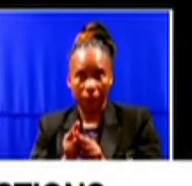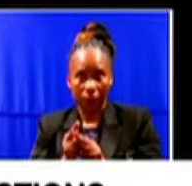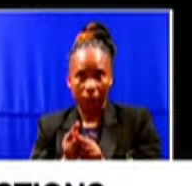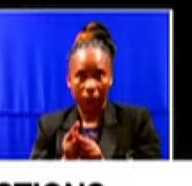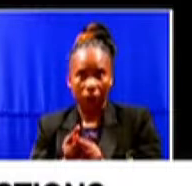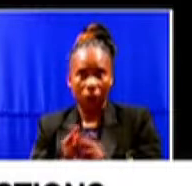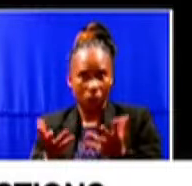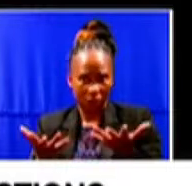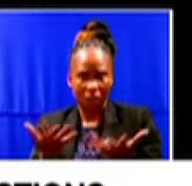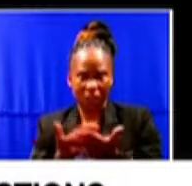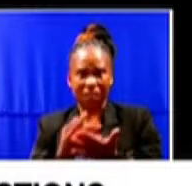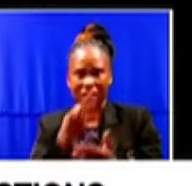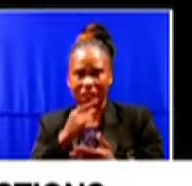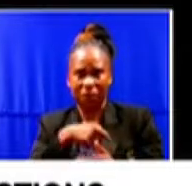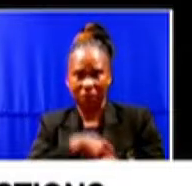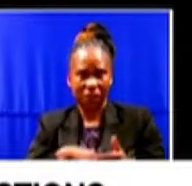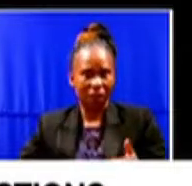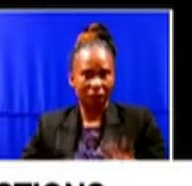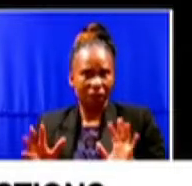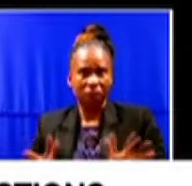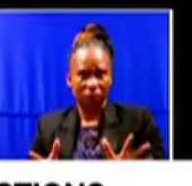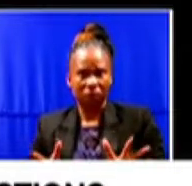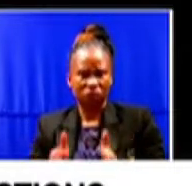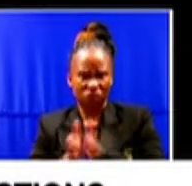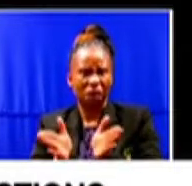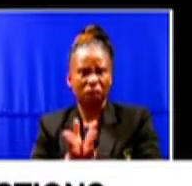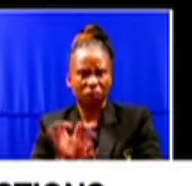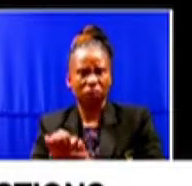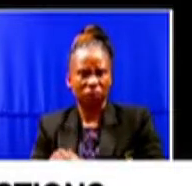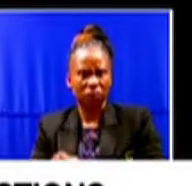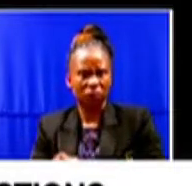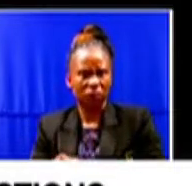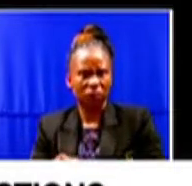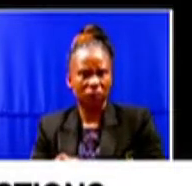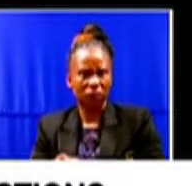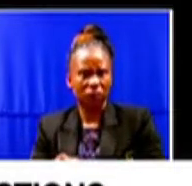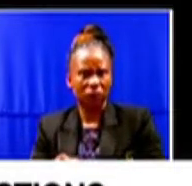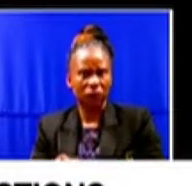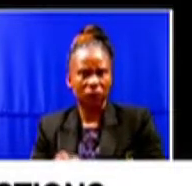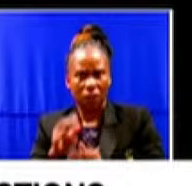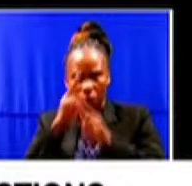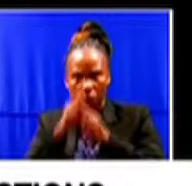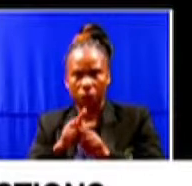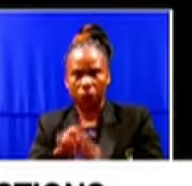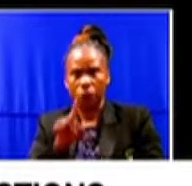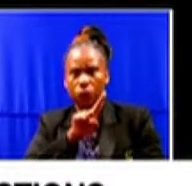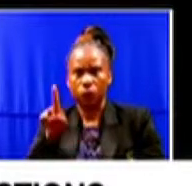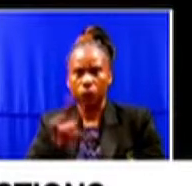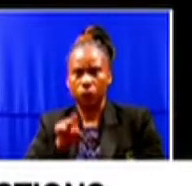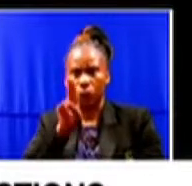when he's in the House, and generally. So, Honorable Zungula,